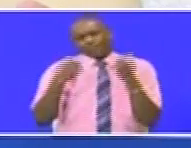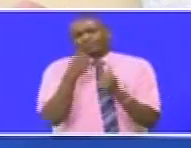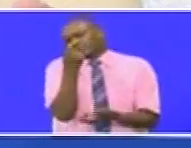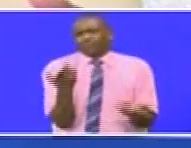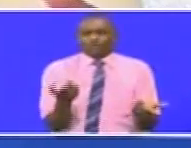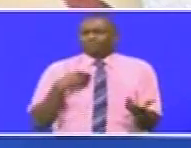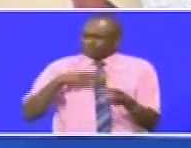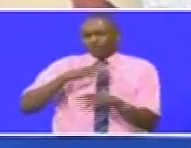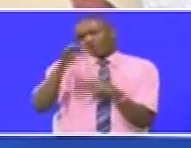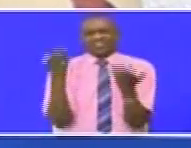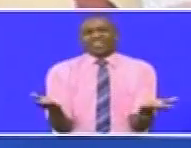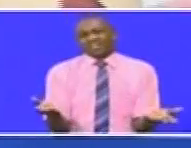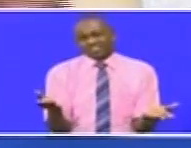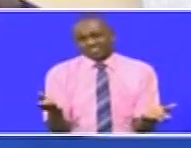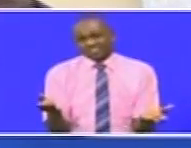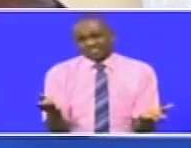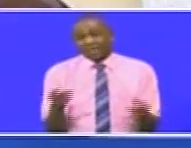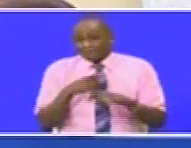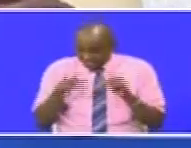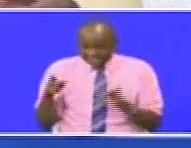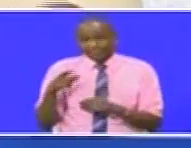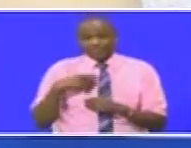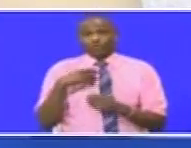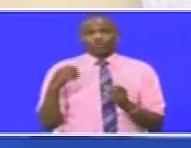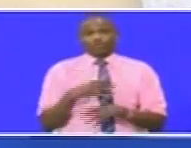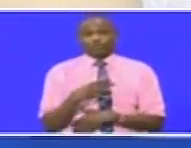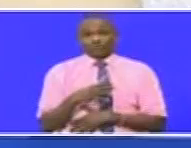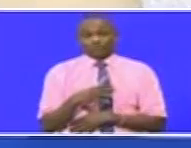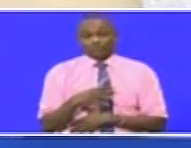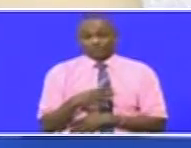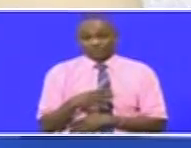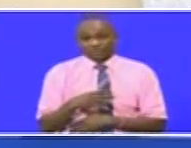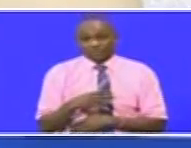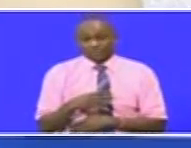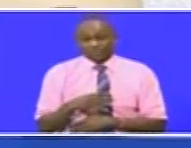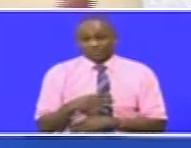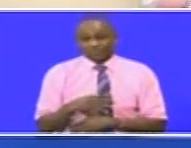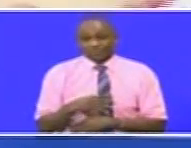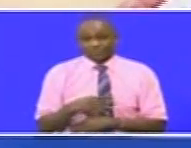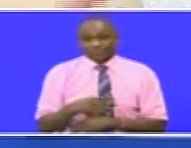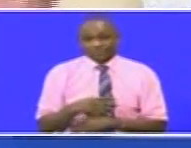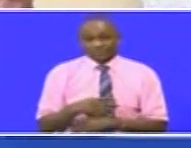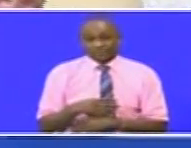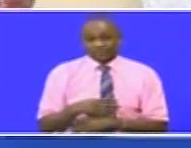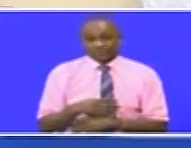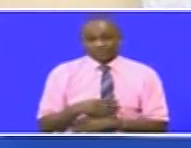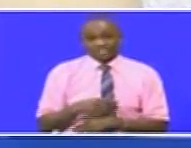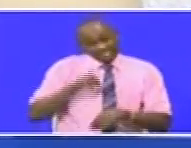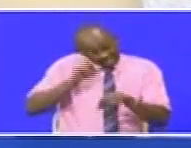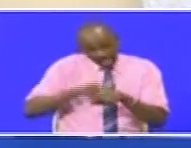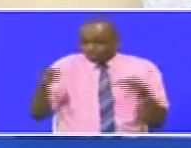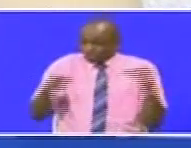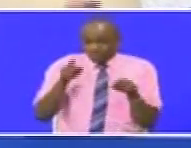know, was, you know, they buzzed. And of course, at the, for a